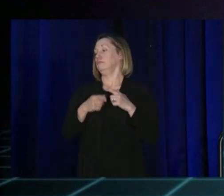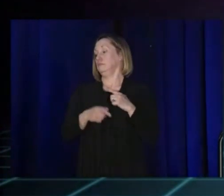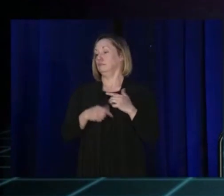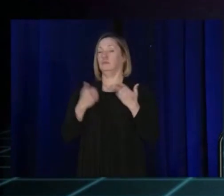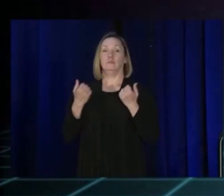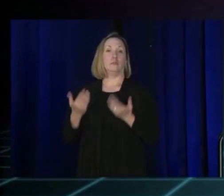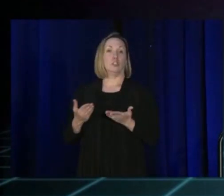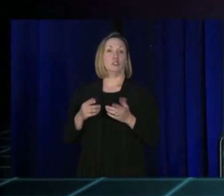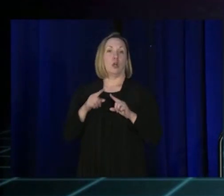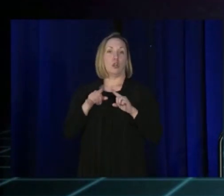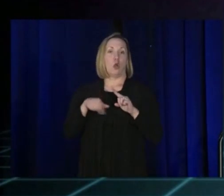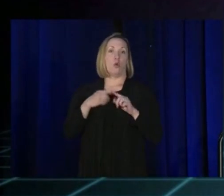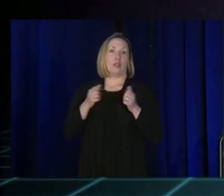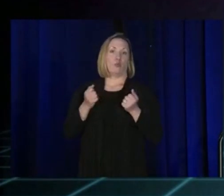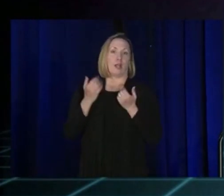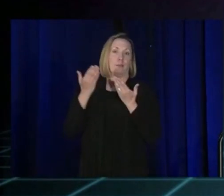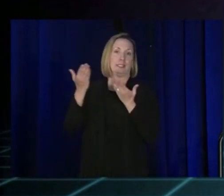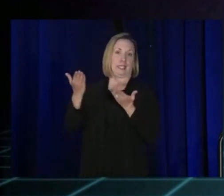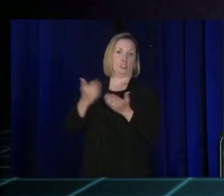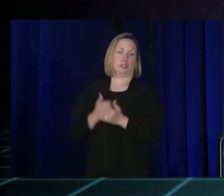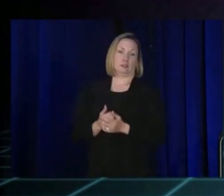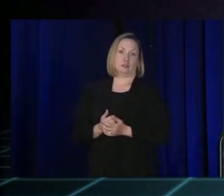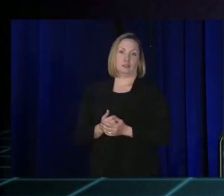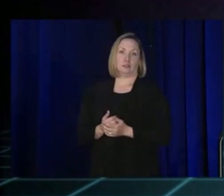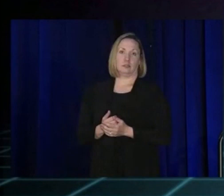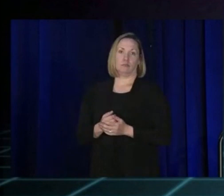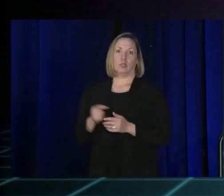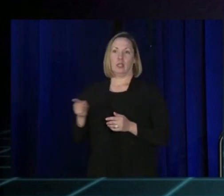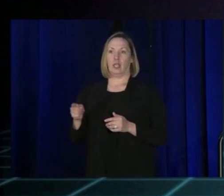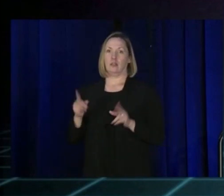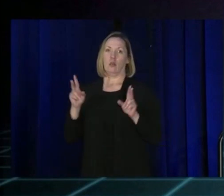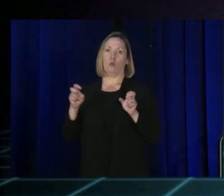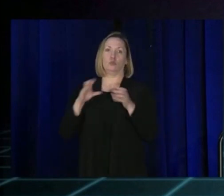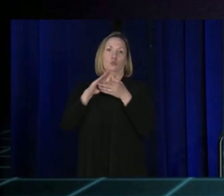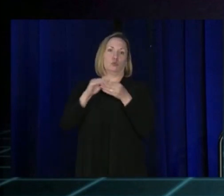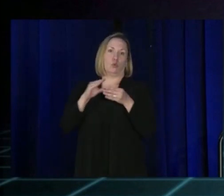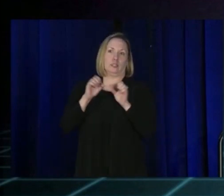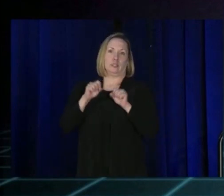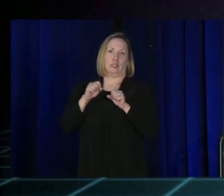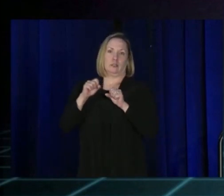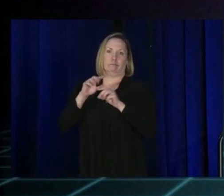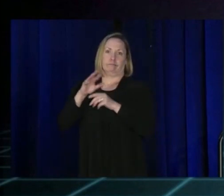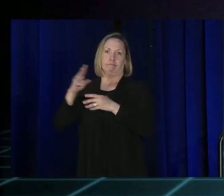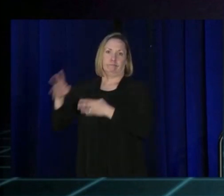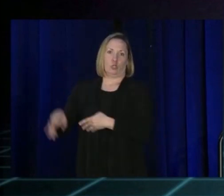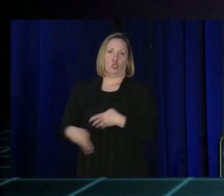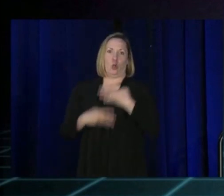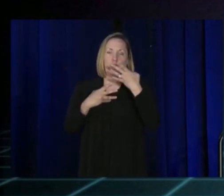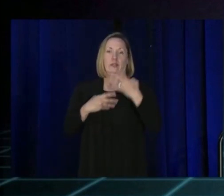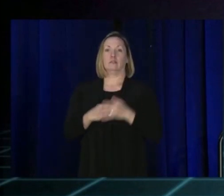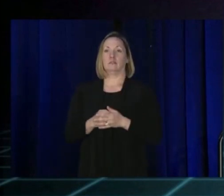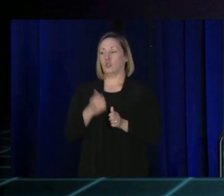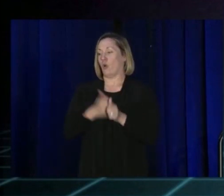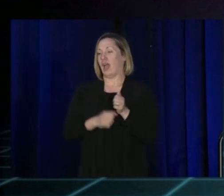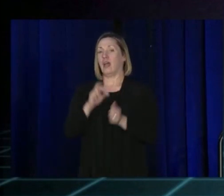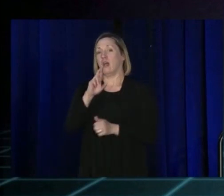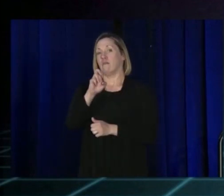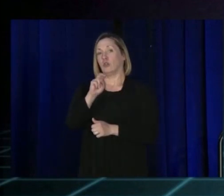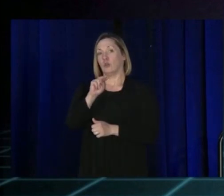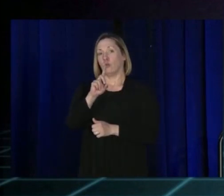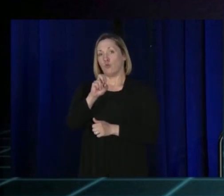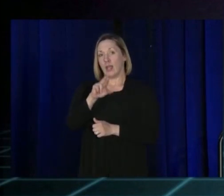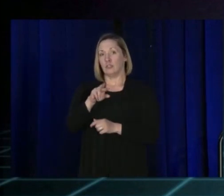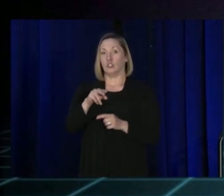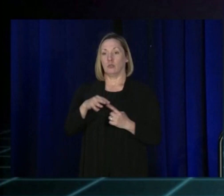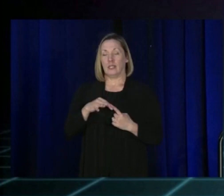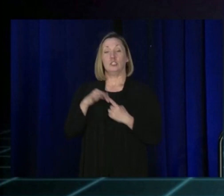loading recommendations, and those stories can load in. So every render is unique, as I